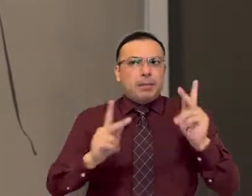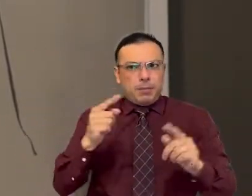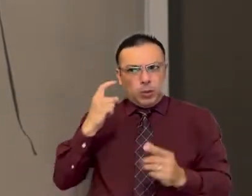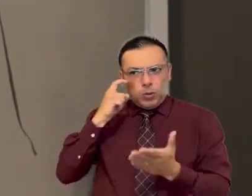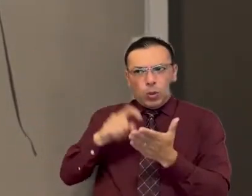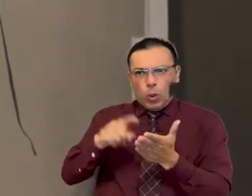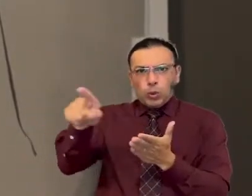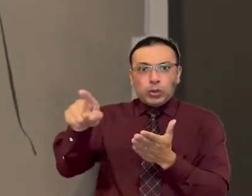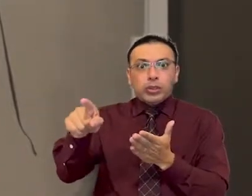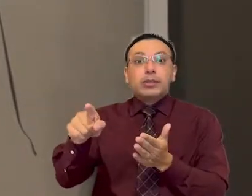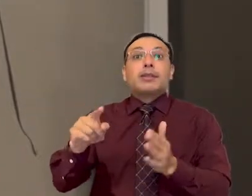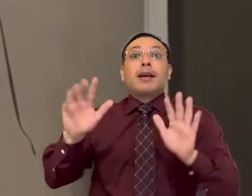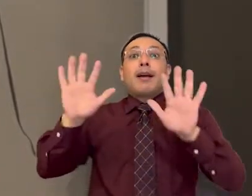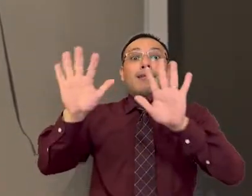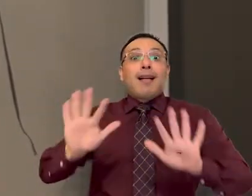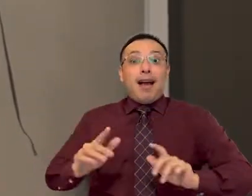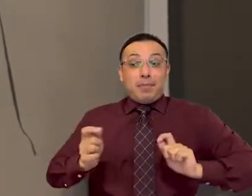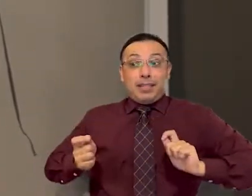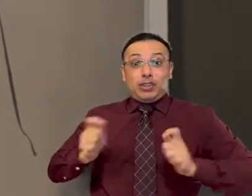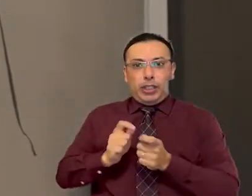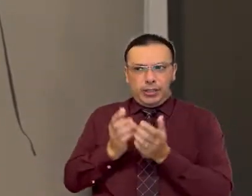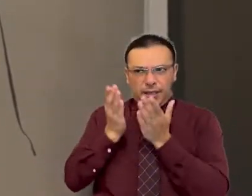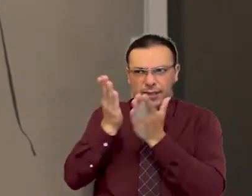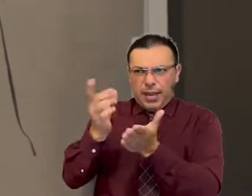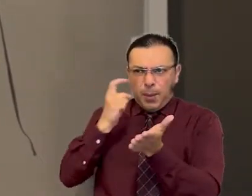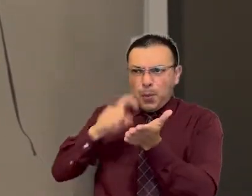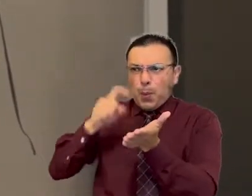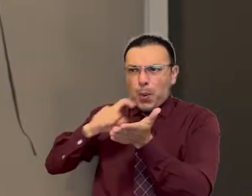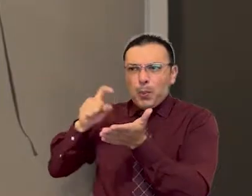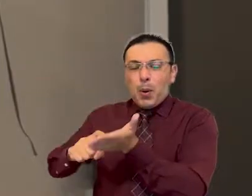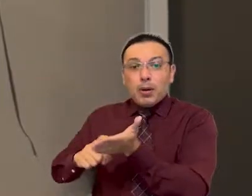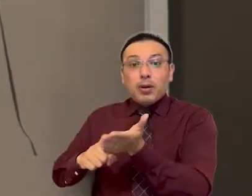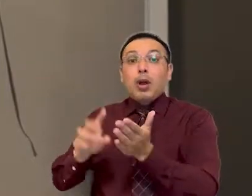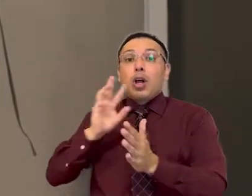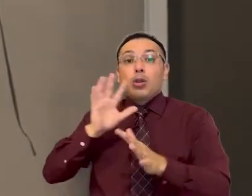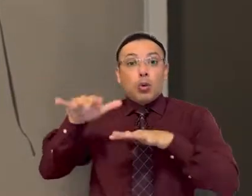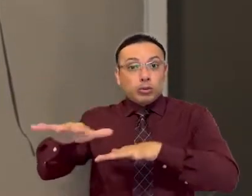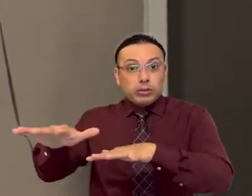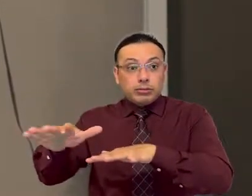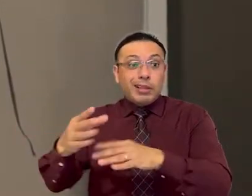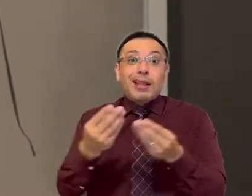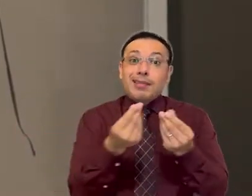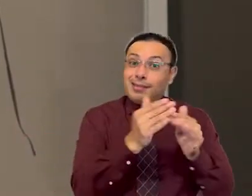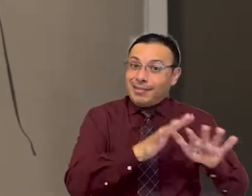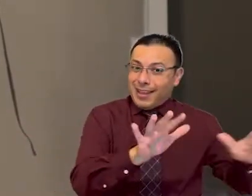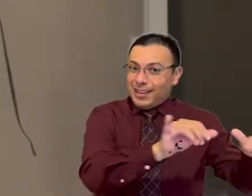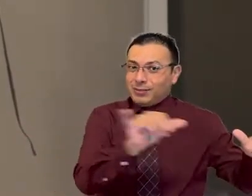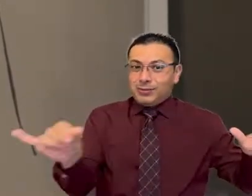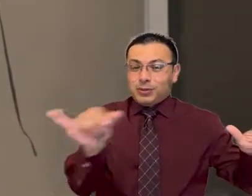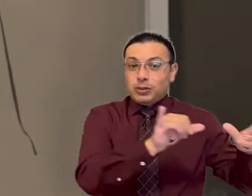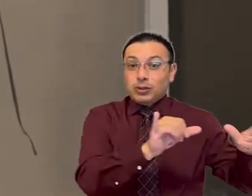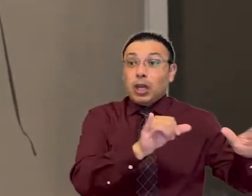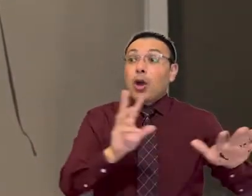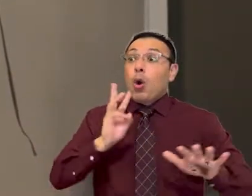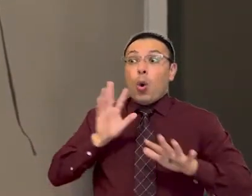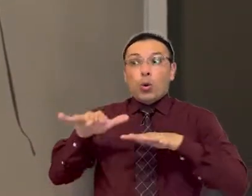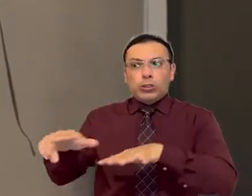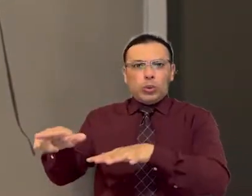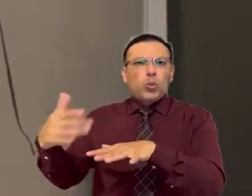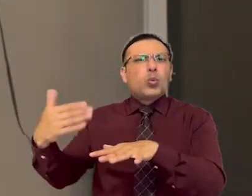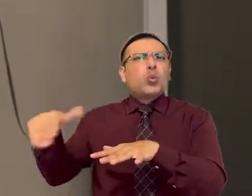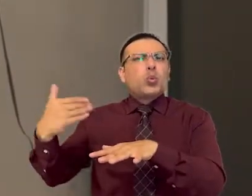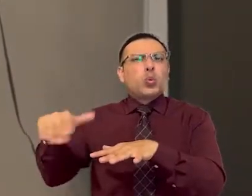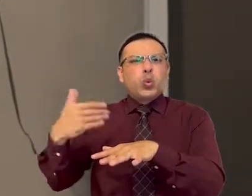for climate change. We're seeing those impacts more on the land and on the ocean. And the ocean's been pretty much taking the heat for